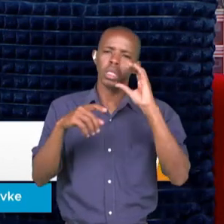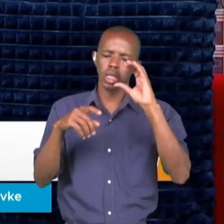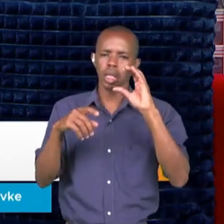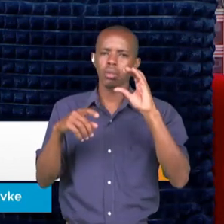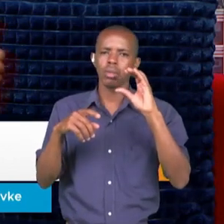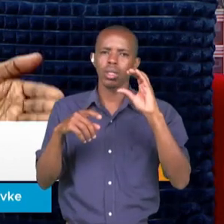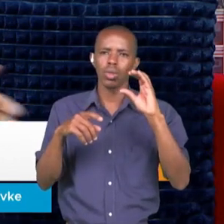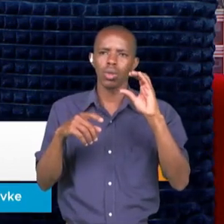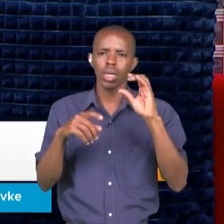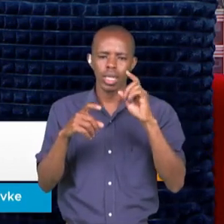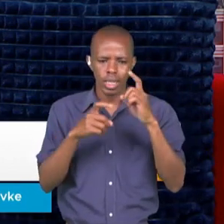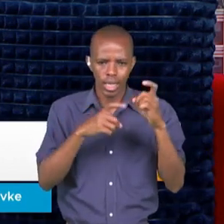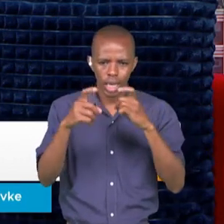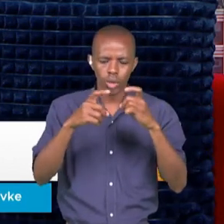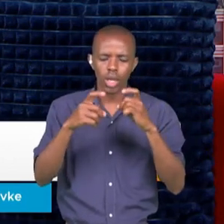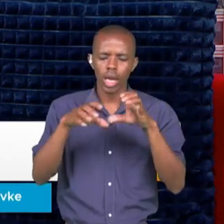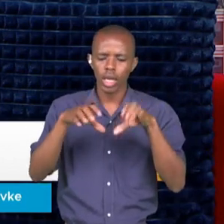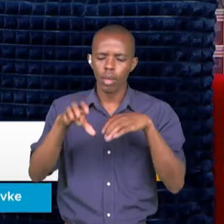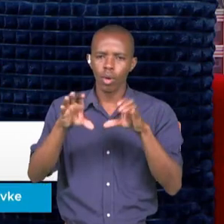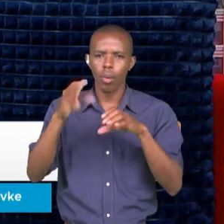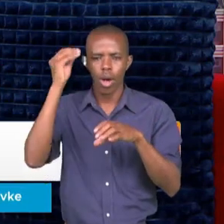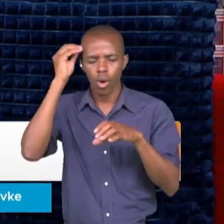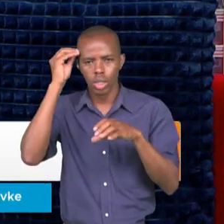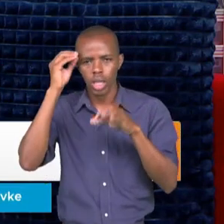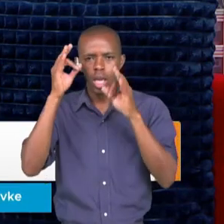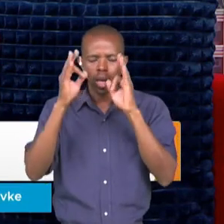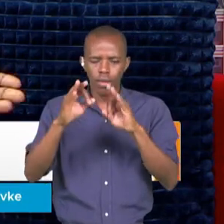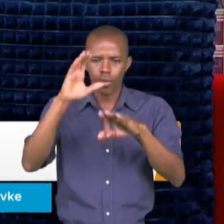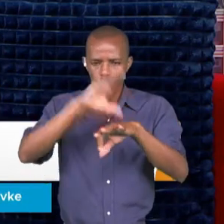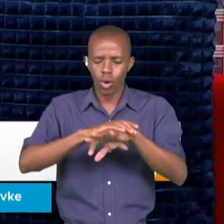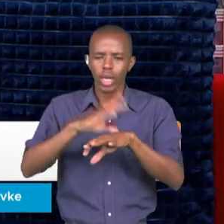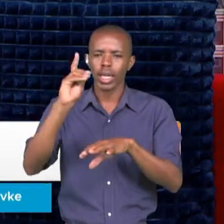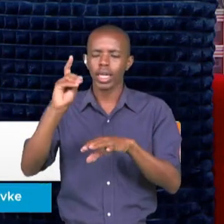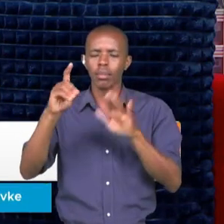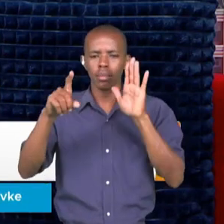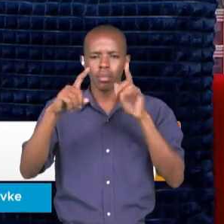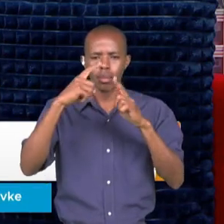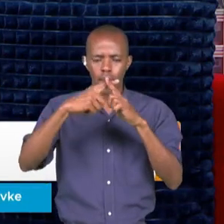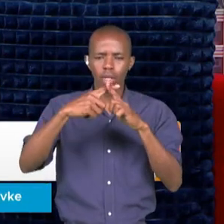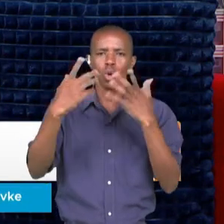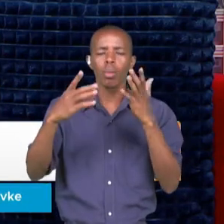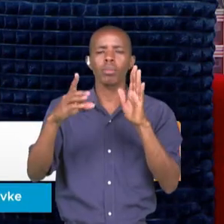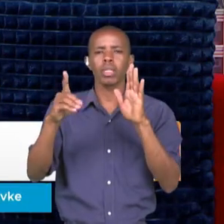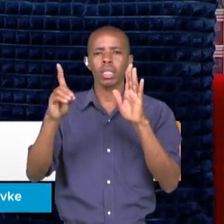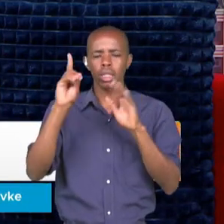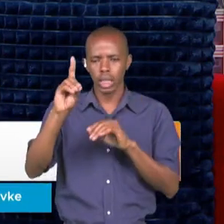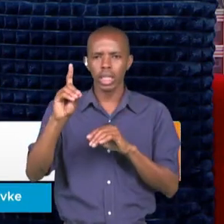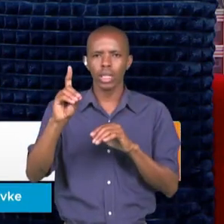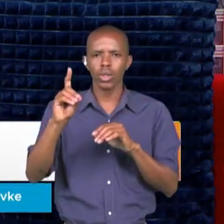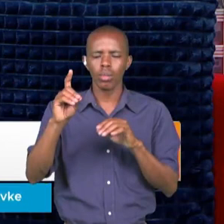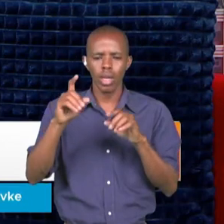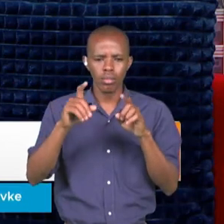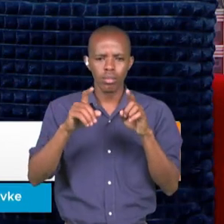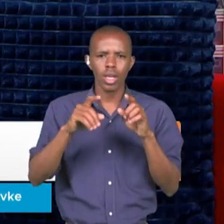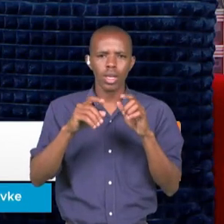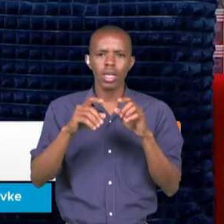you get a direct entry to a diploma course. Okay. If you got a D plus and a D plain, you get a direct entry to a certificate